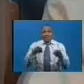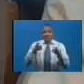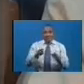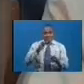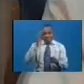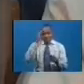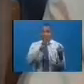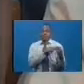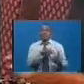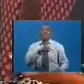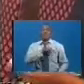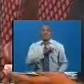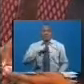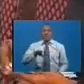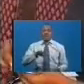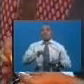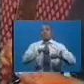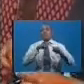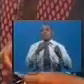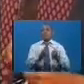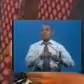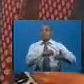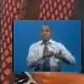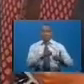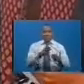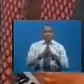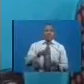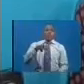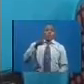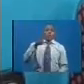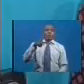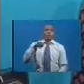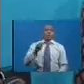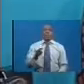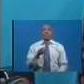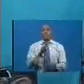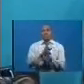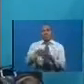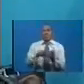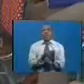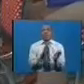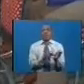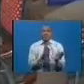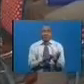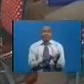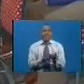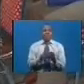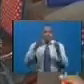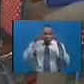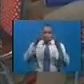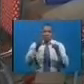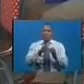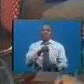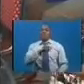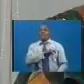of the Ministry of Gender, Children and Social Protection, Madame Patience Opoku, entreated the media to be gender sensitive